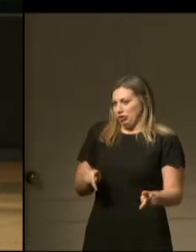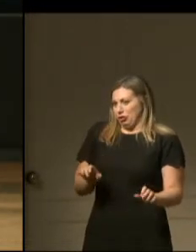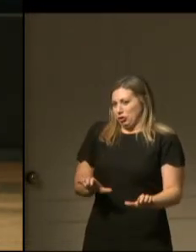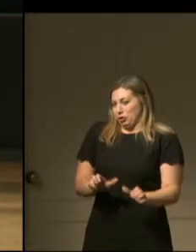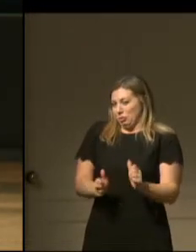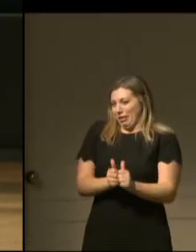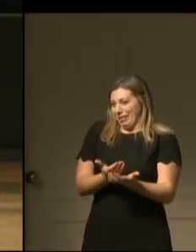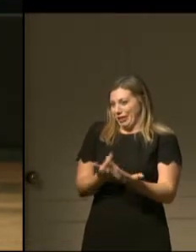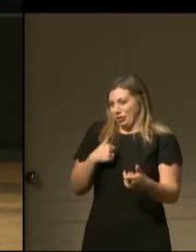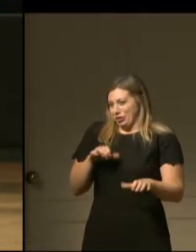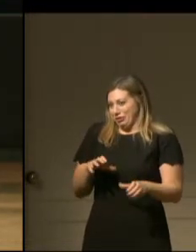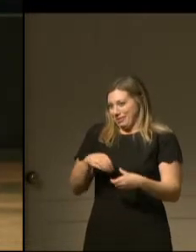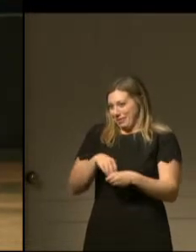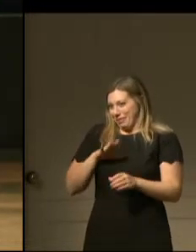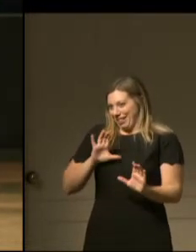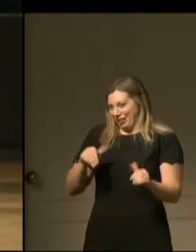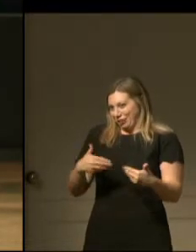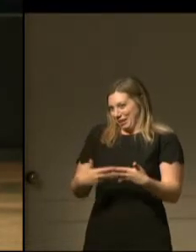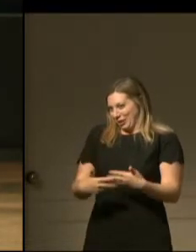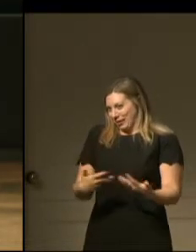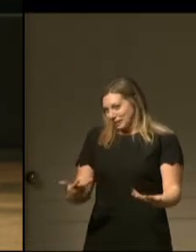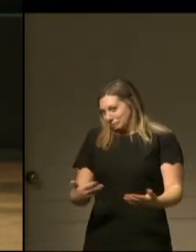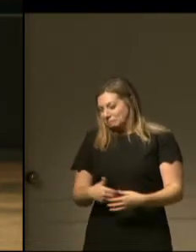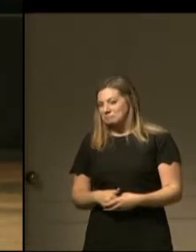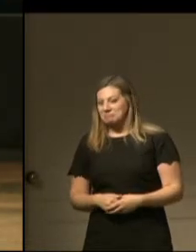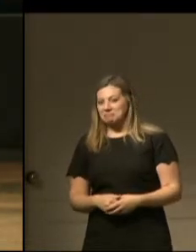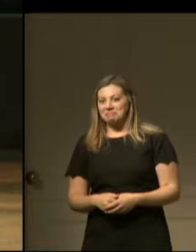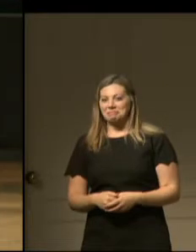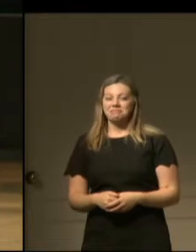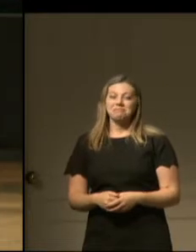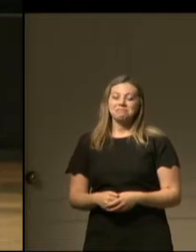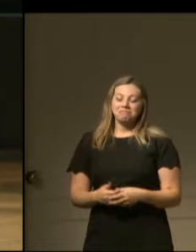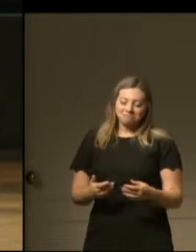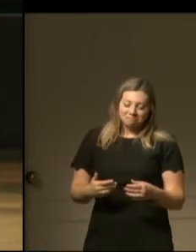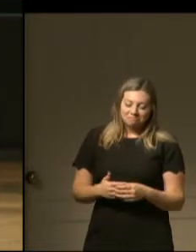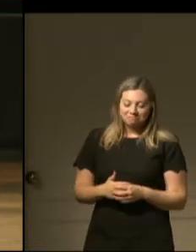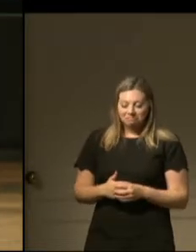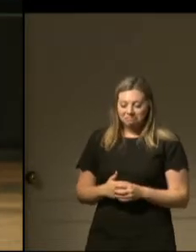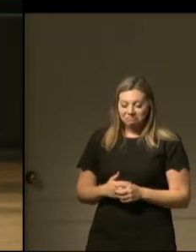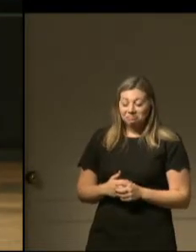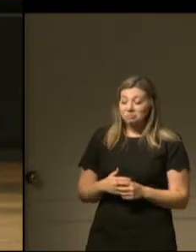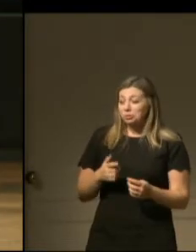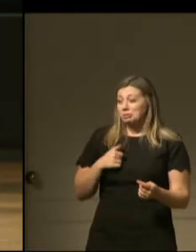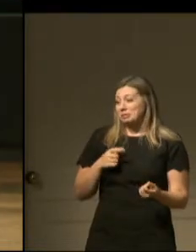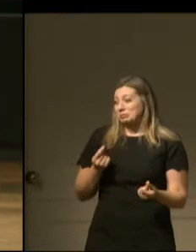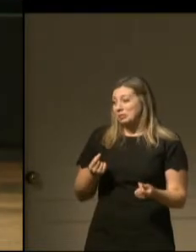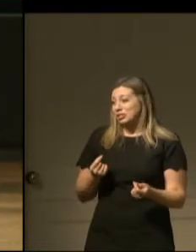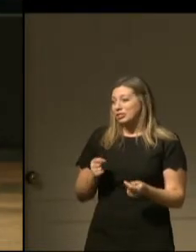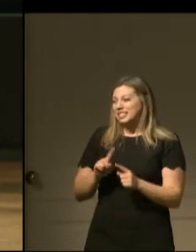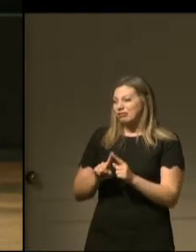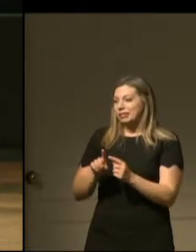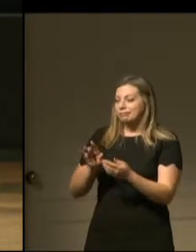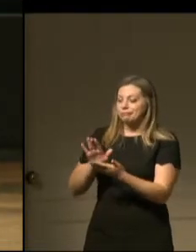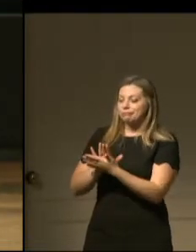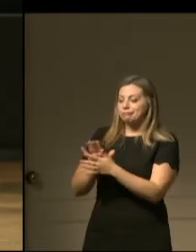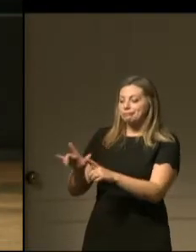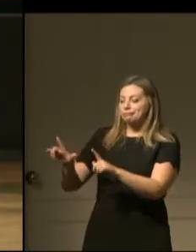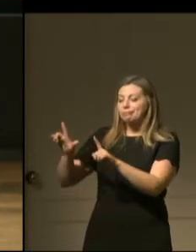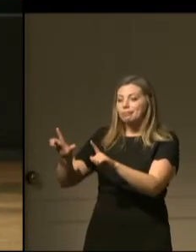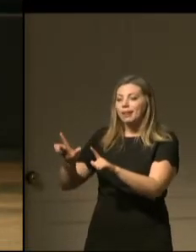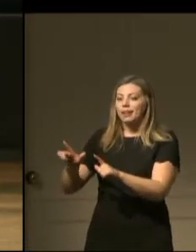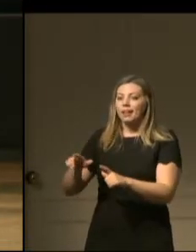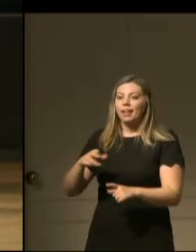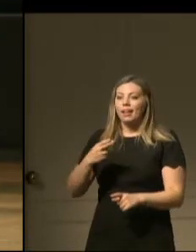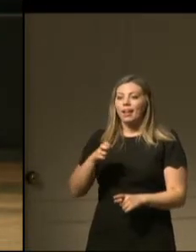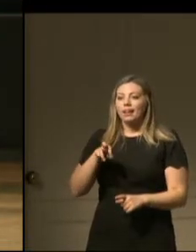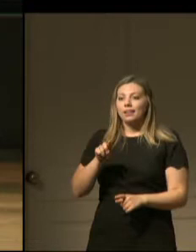that we do in my classroom anyway. So what we've kind of done is we've just sort of taken flyers and handouts and things that you all